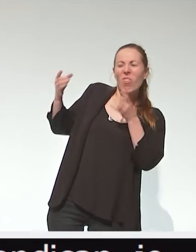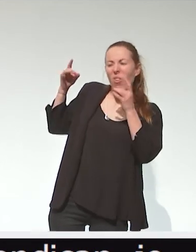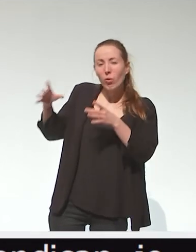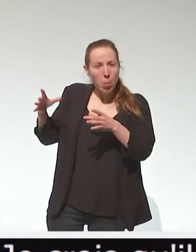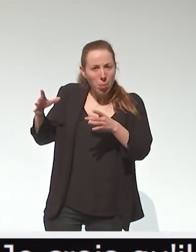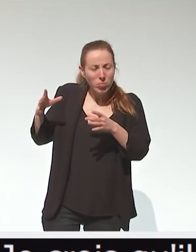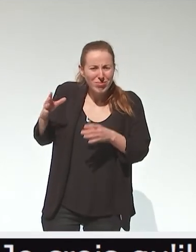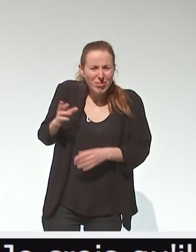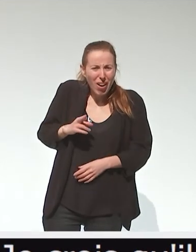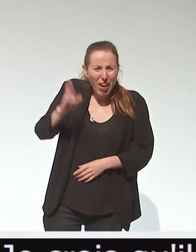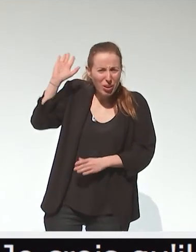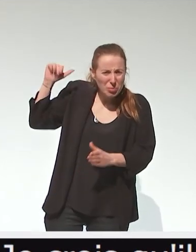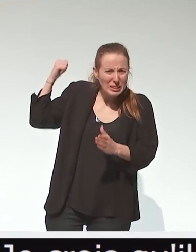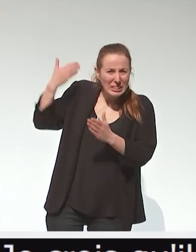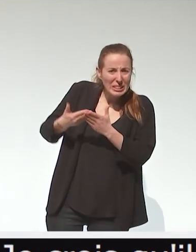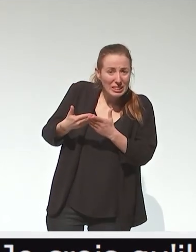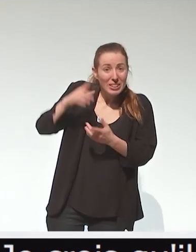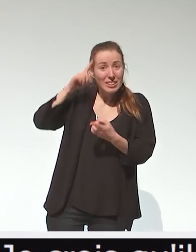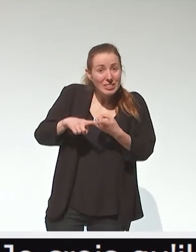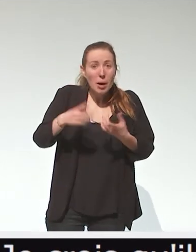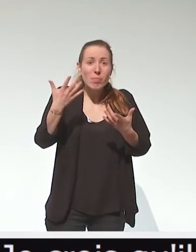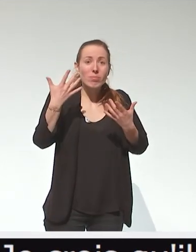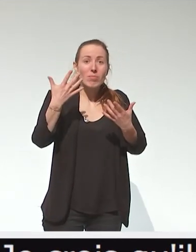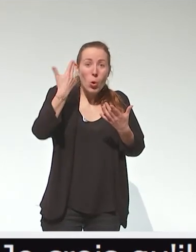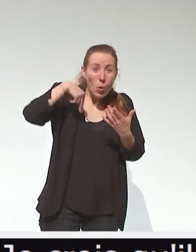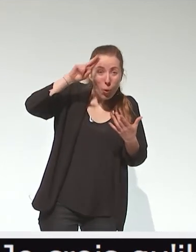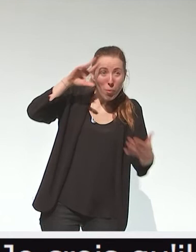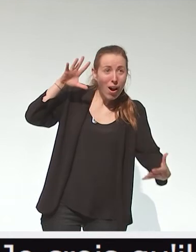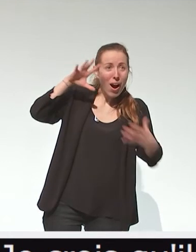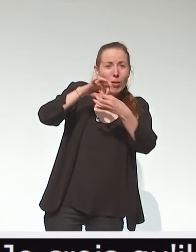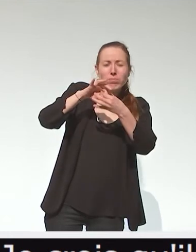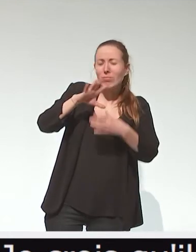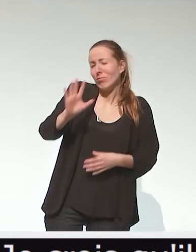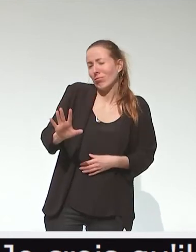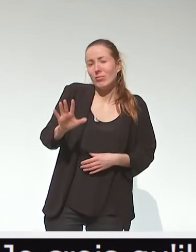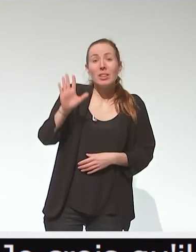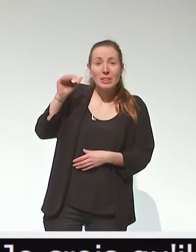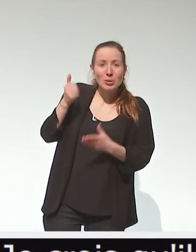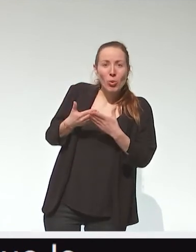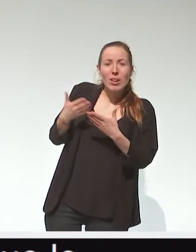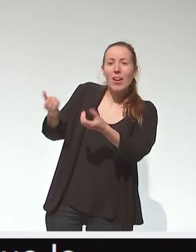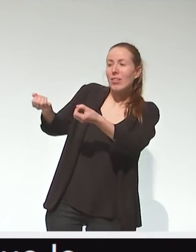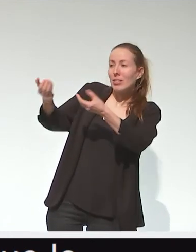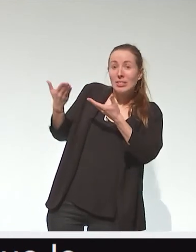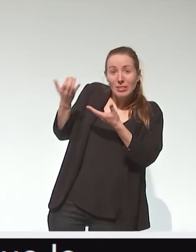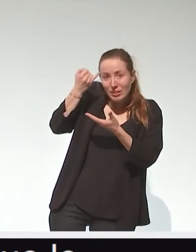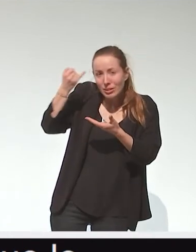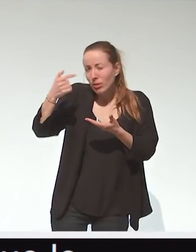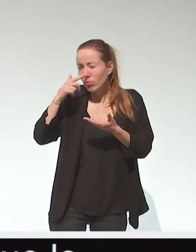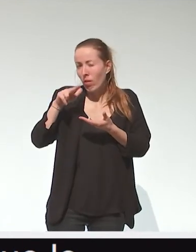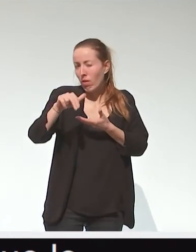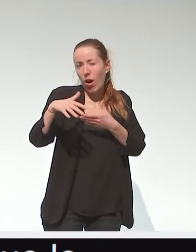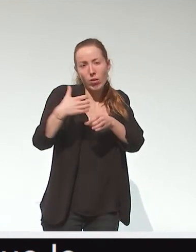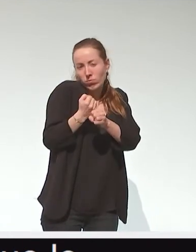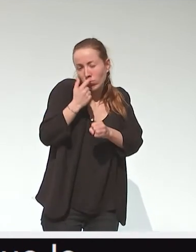down an active, dynamic proposal going to European integration. So I would imagine that your